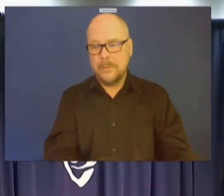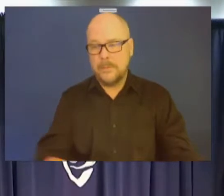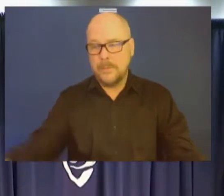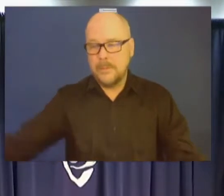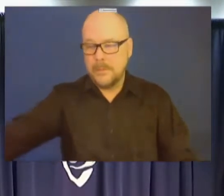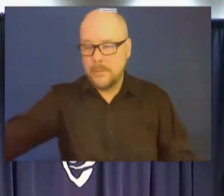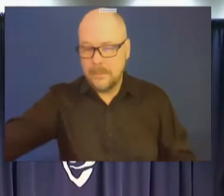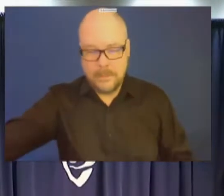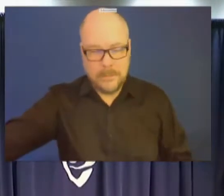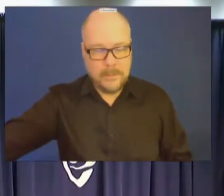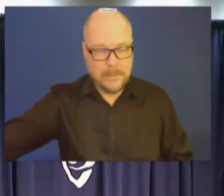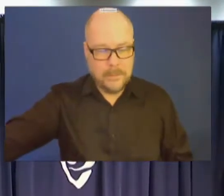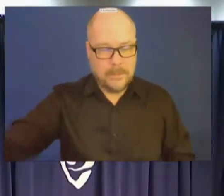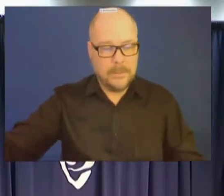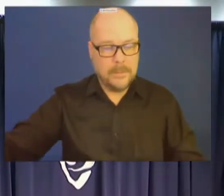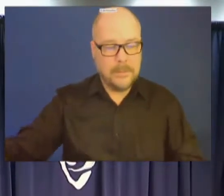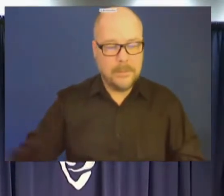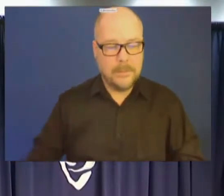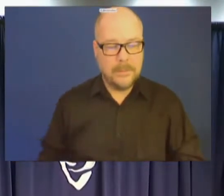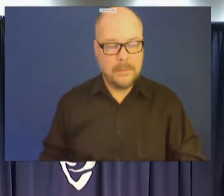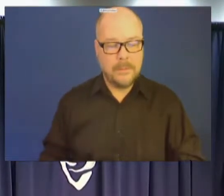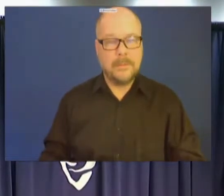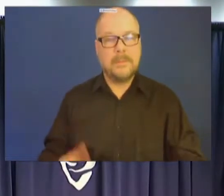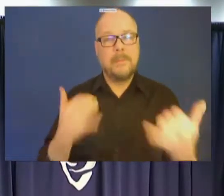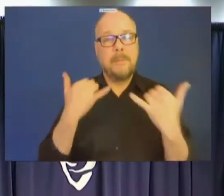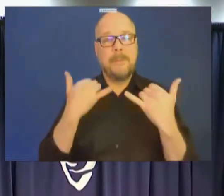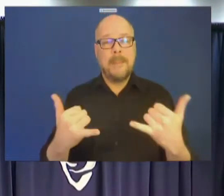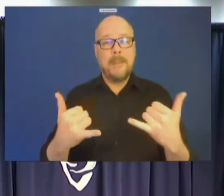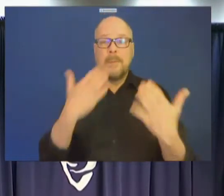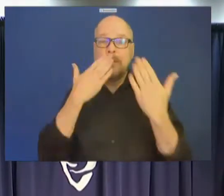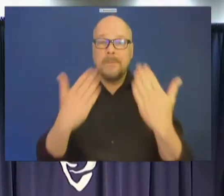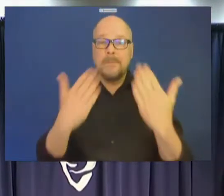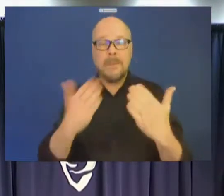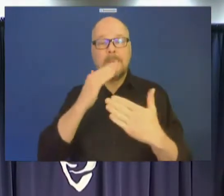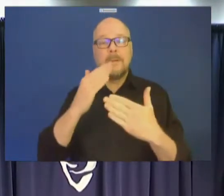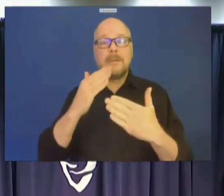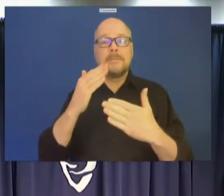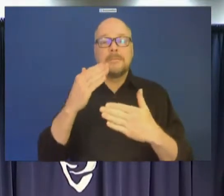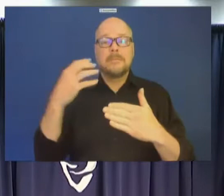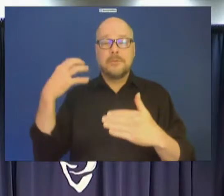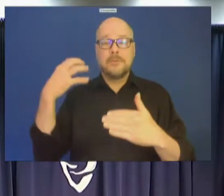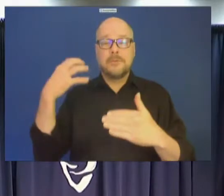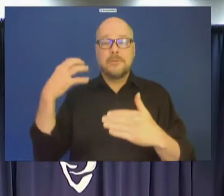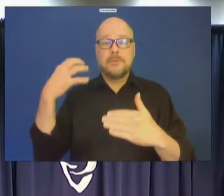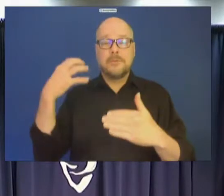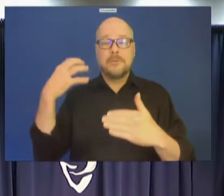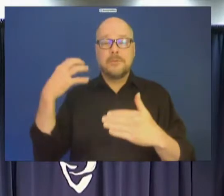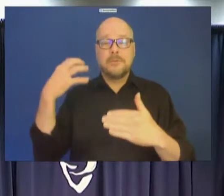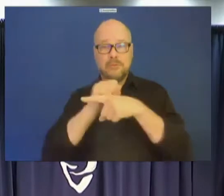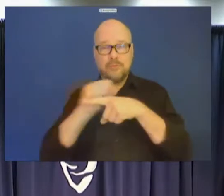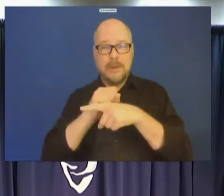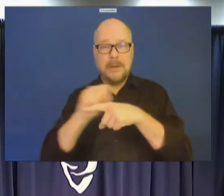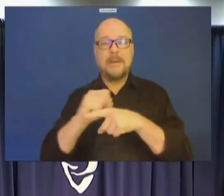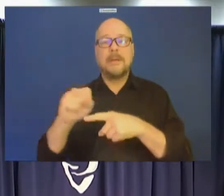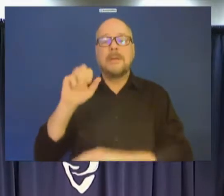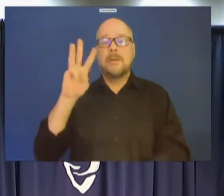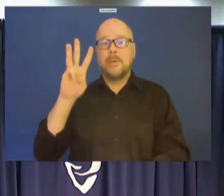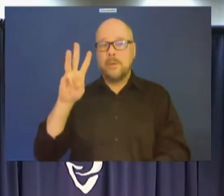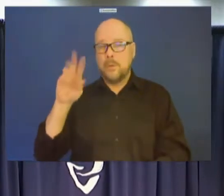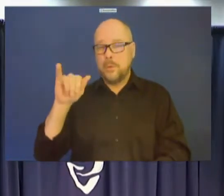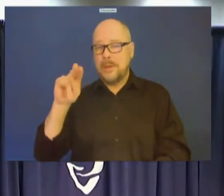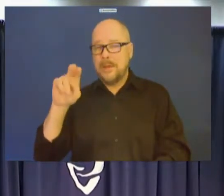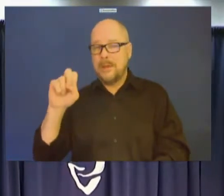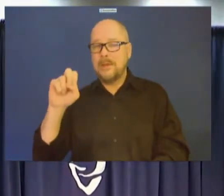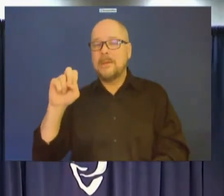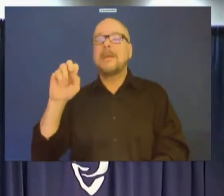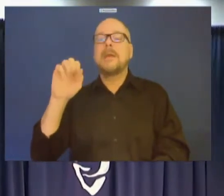CMPD for your hard work and support with the 185th Recruit Class. To recruit training officers Wayne Embry, Katie